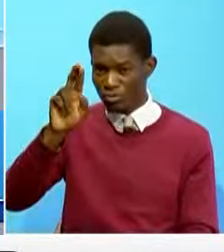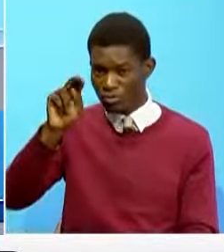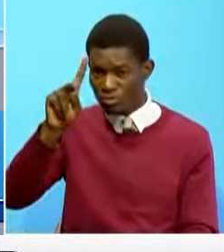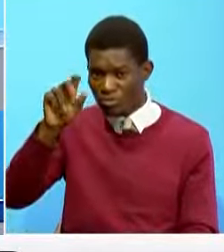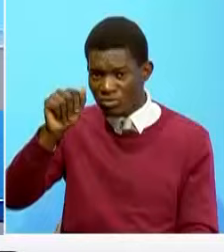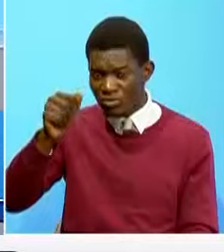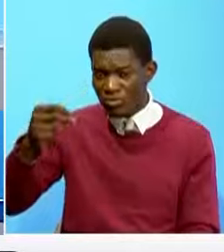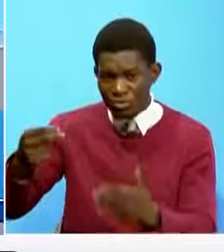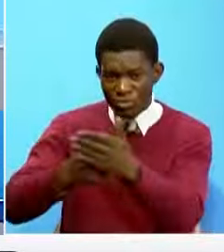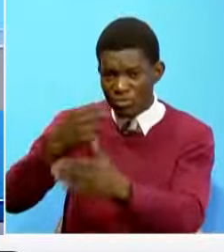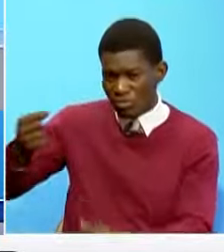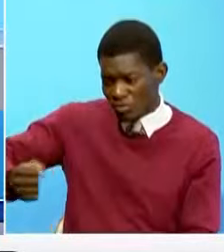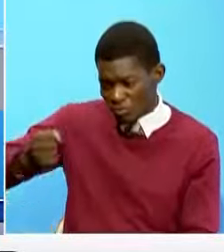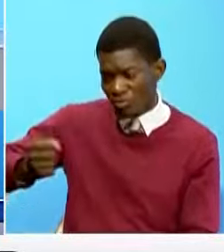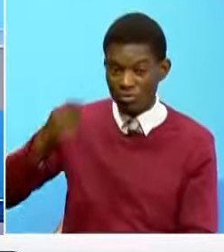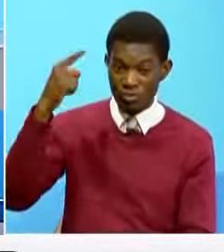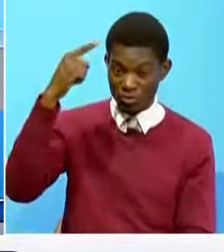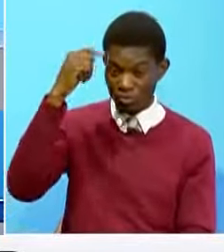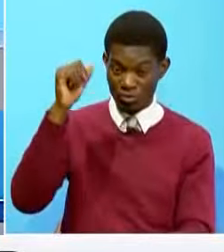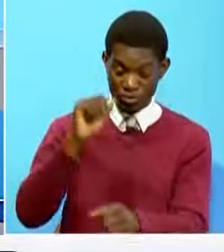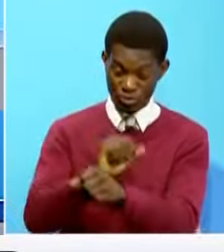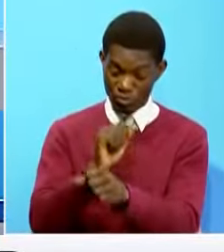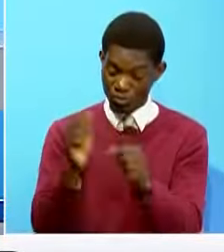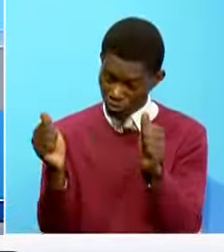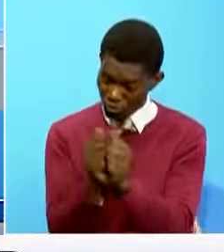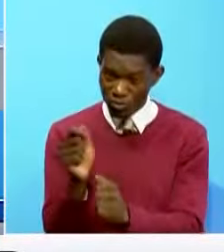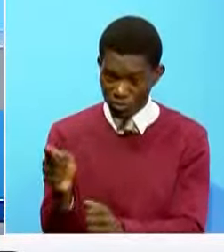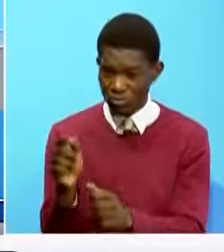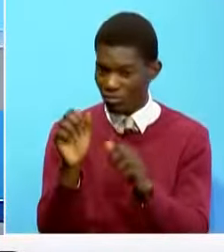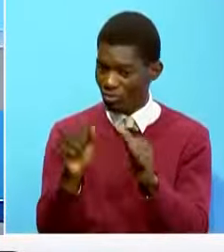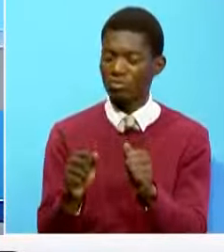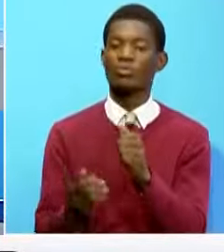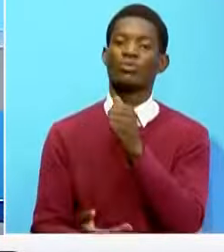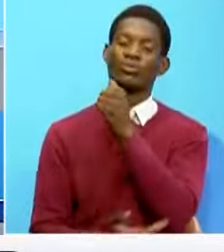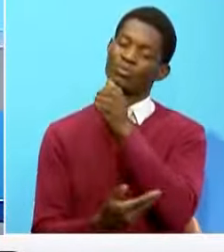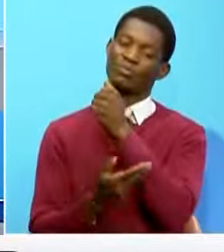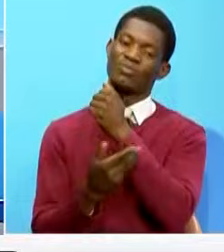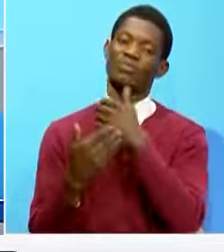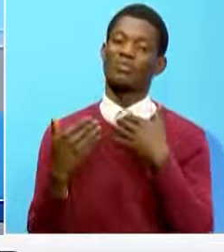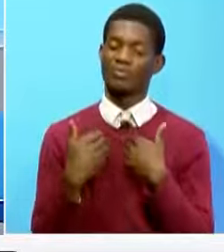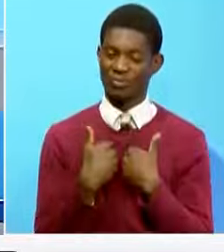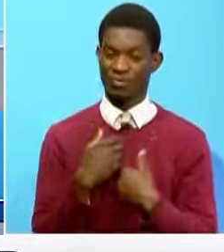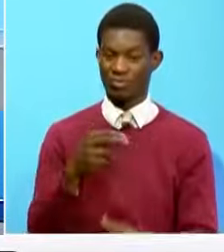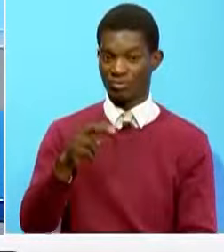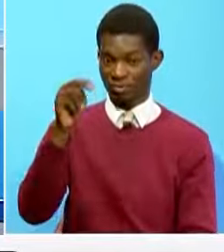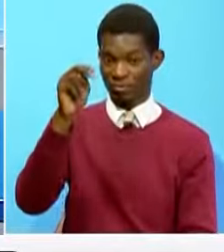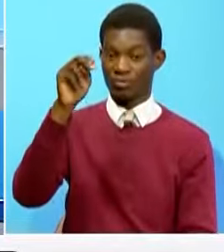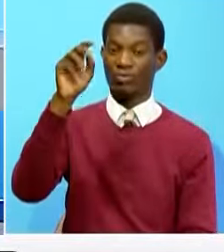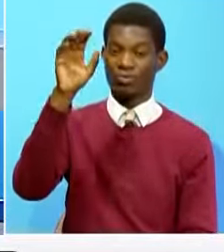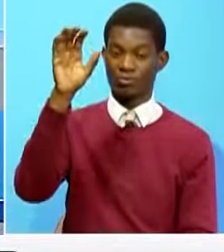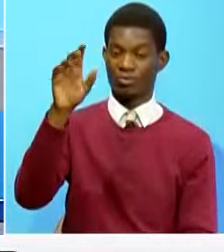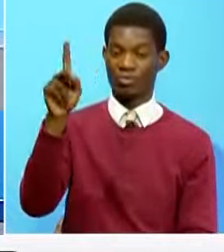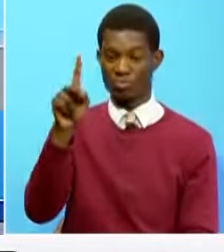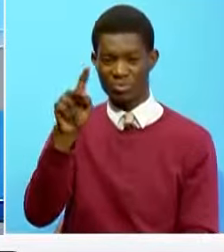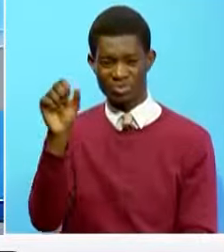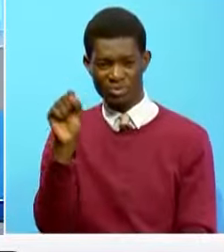Kalumbila District in Northwestern Province, to foster development. Northwestern Province Permanent Secretary Colonel Grandson Katambi,